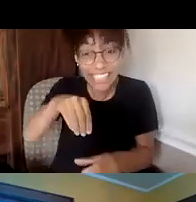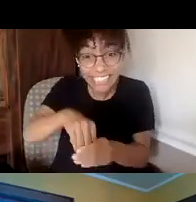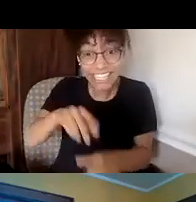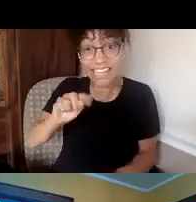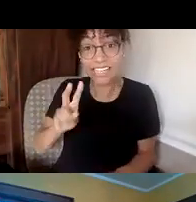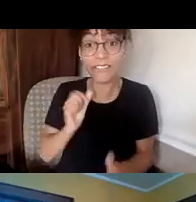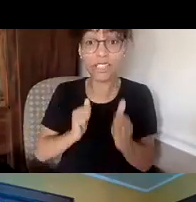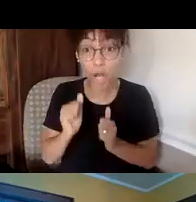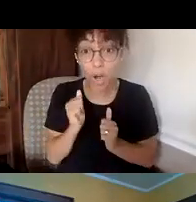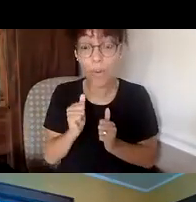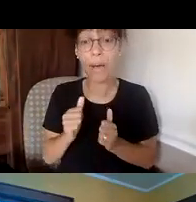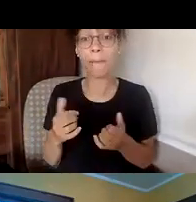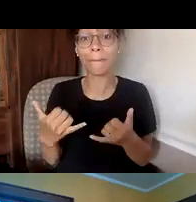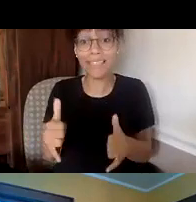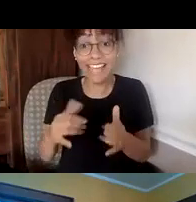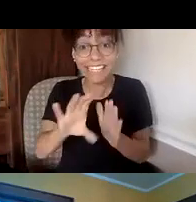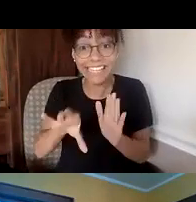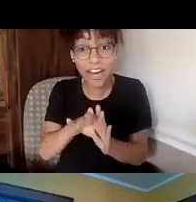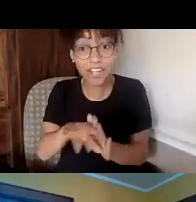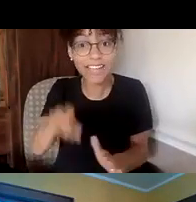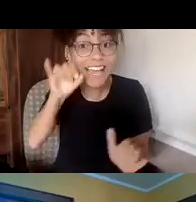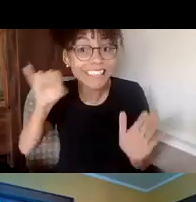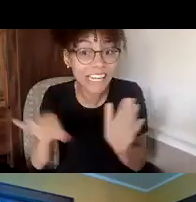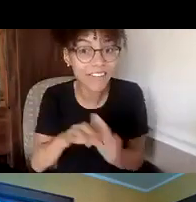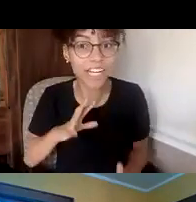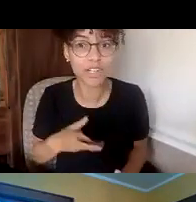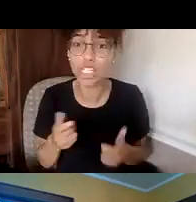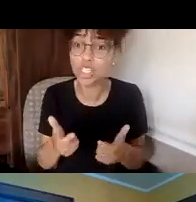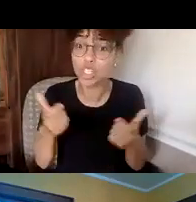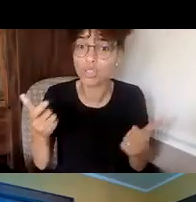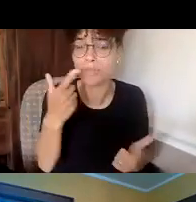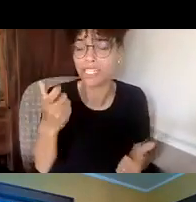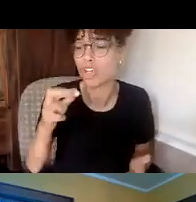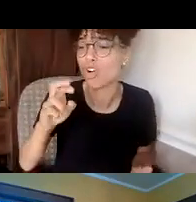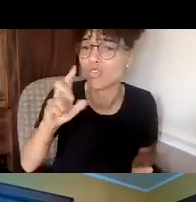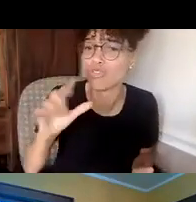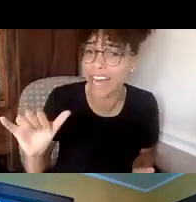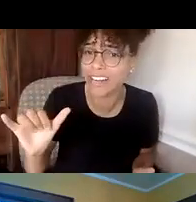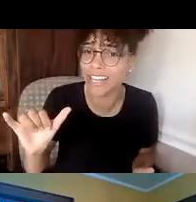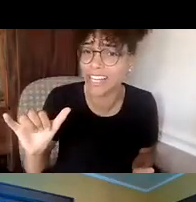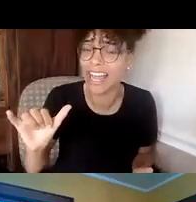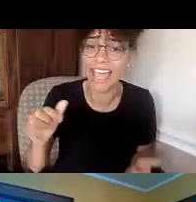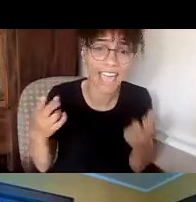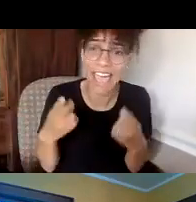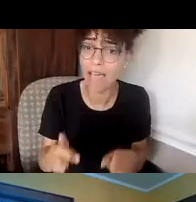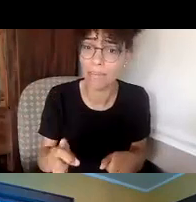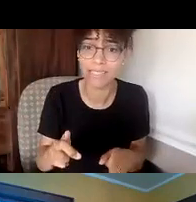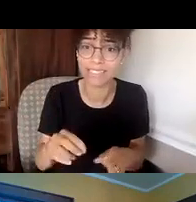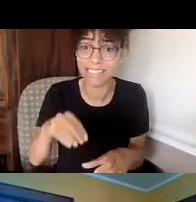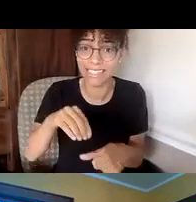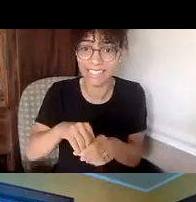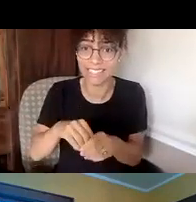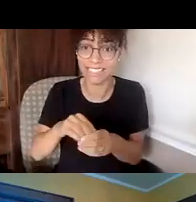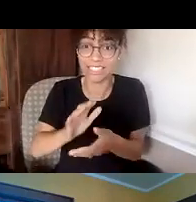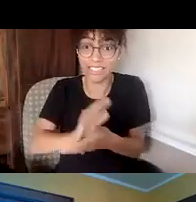the characters who are trans and identify as trans, which is like huge because that rarely happens in Hollywood, as well as like a